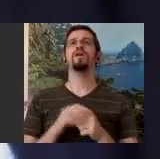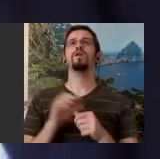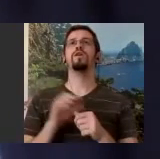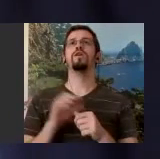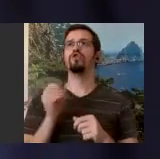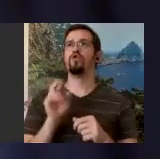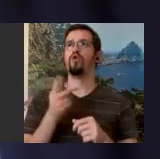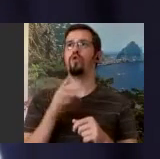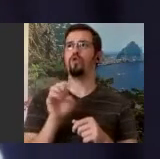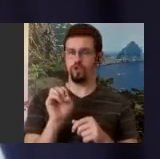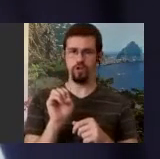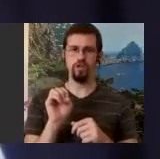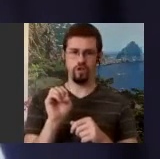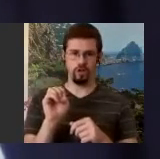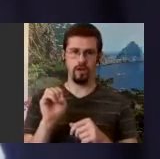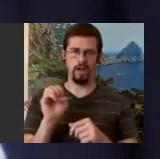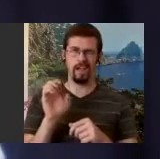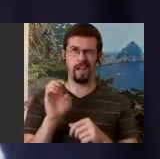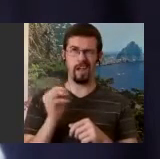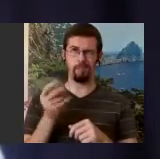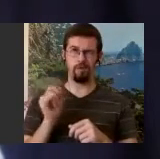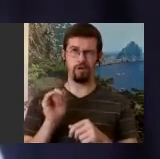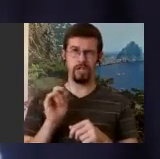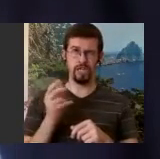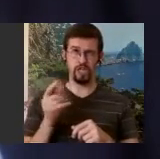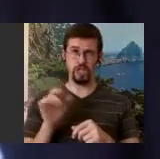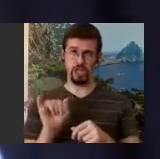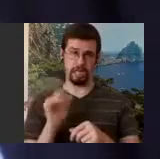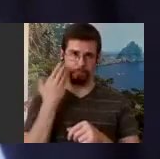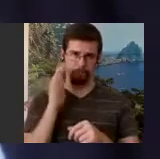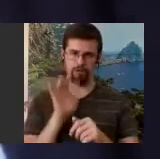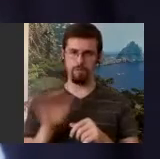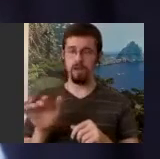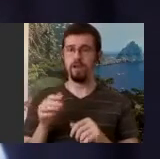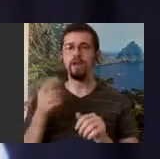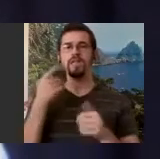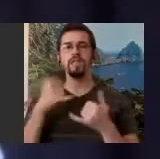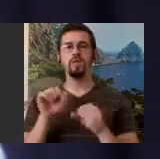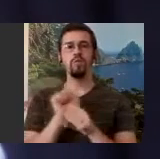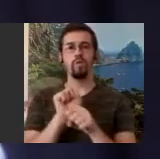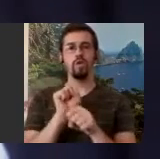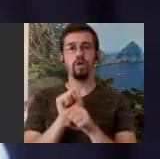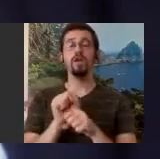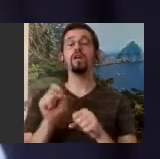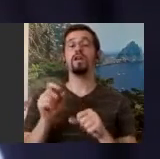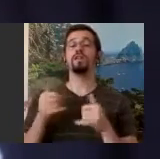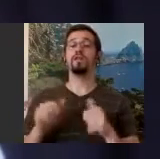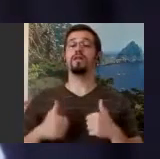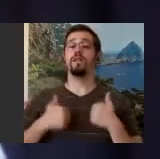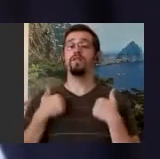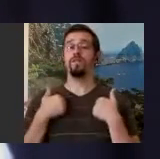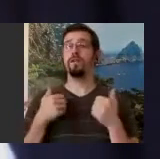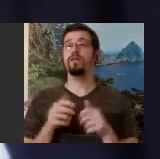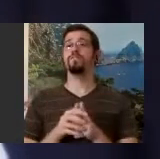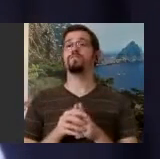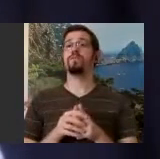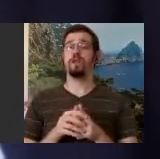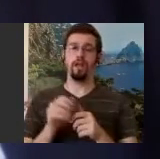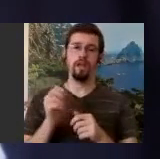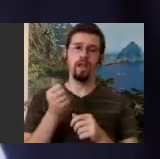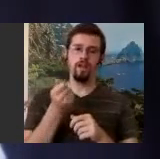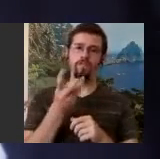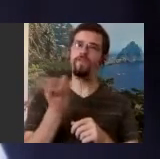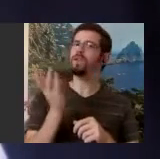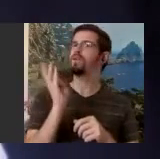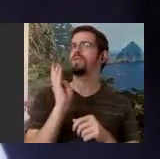who is still living and working. And Maurizio Kagel, who was also a prominent 20th century composer. And there are several